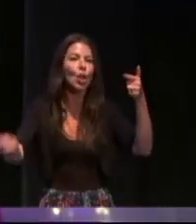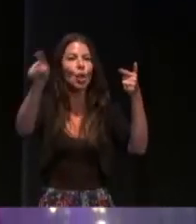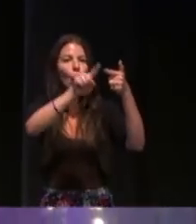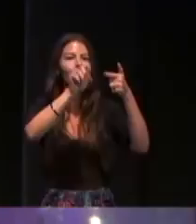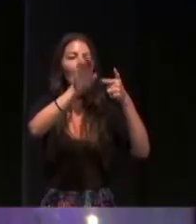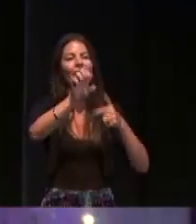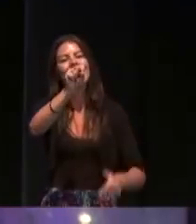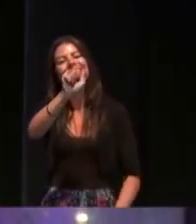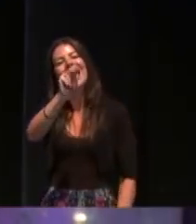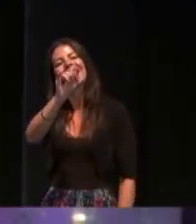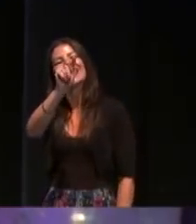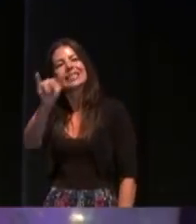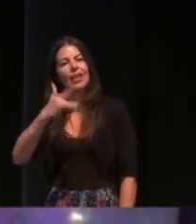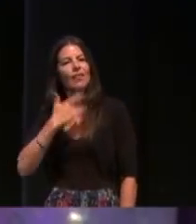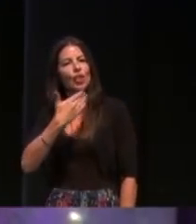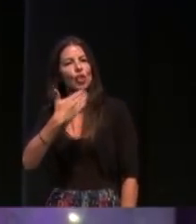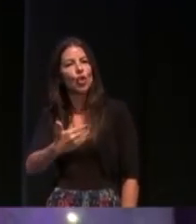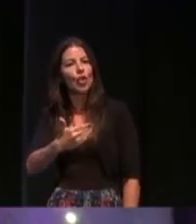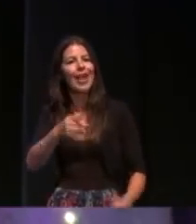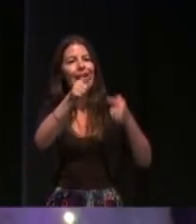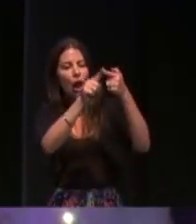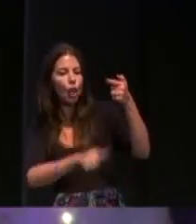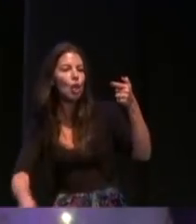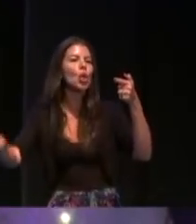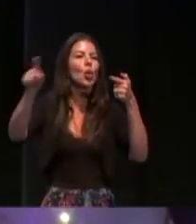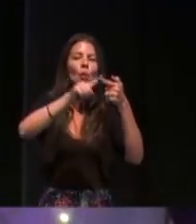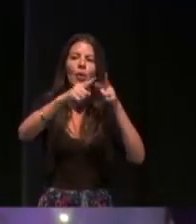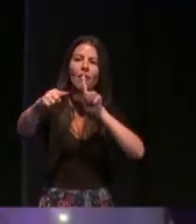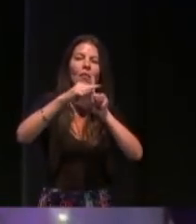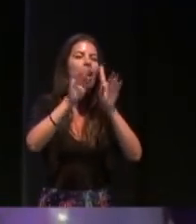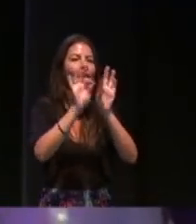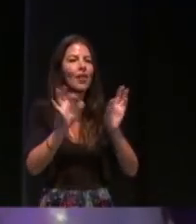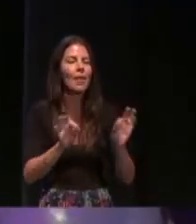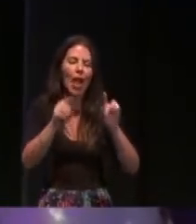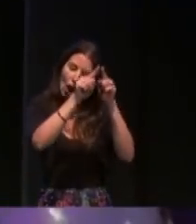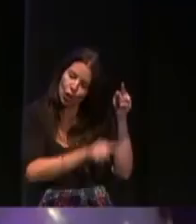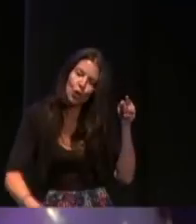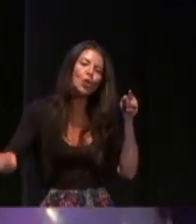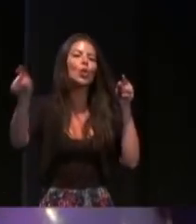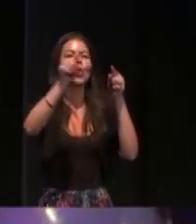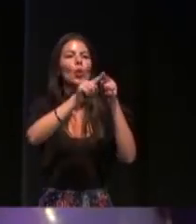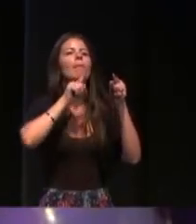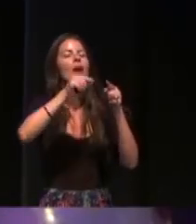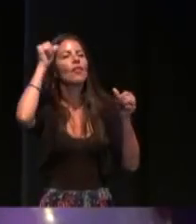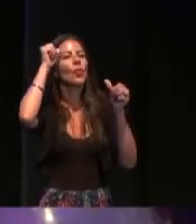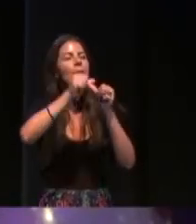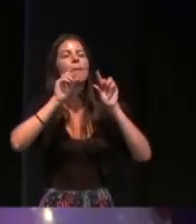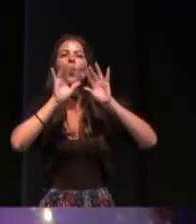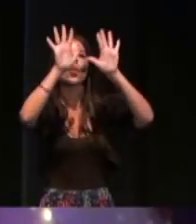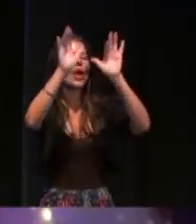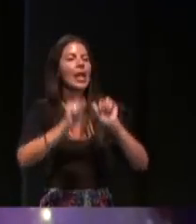sanity, a loop of affirmation, a loop of prayer, a loop of remembered